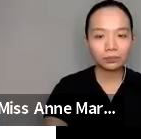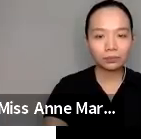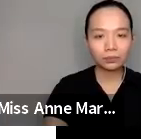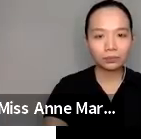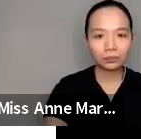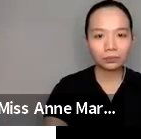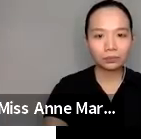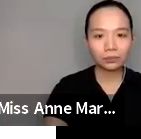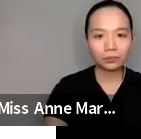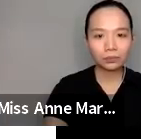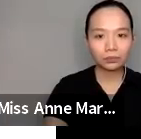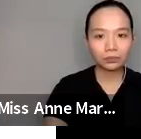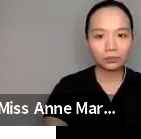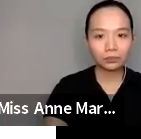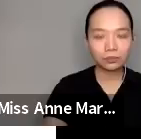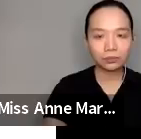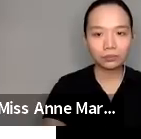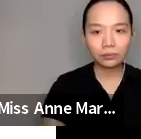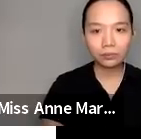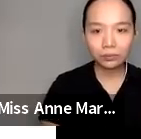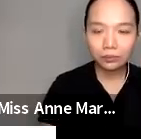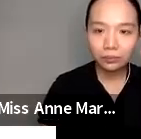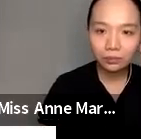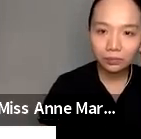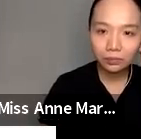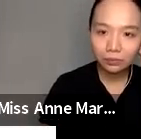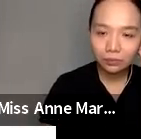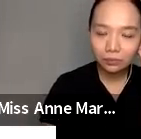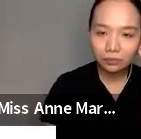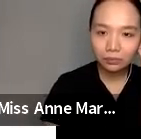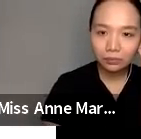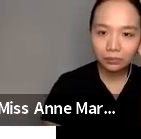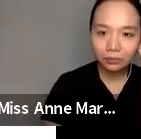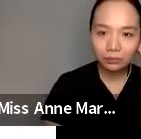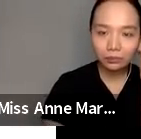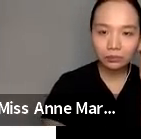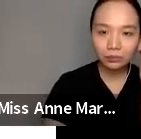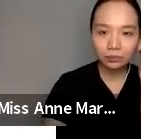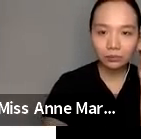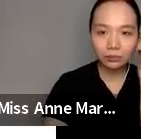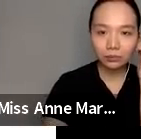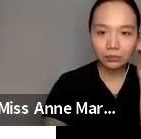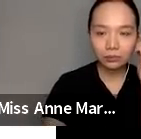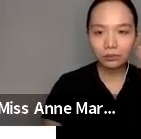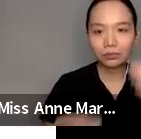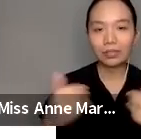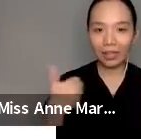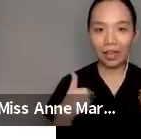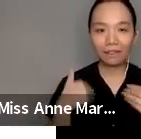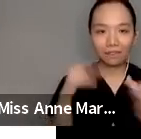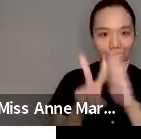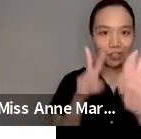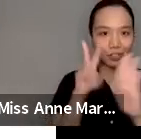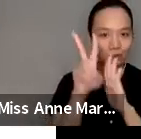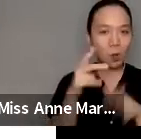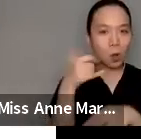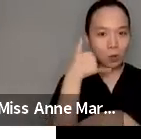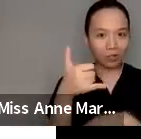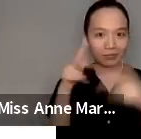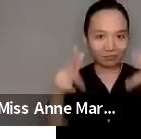I and students communicate through video calls in